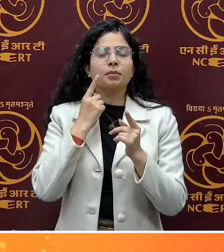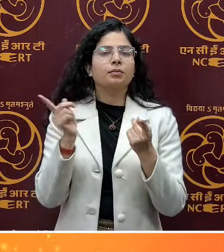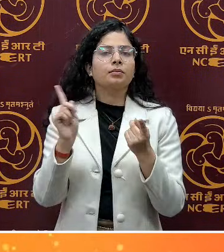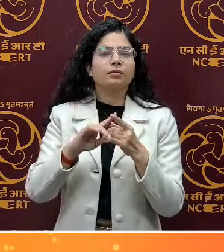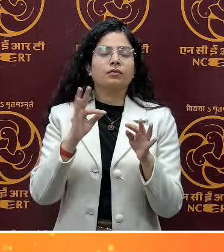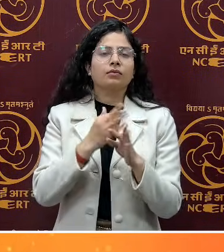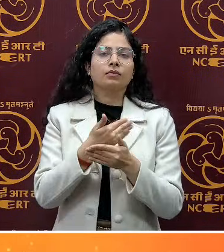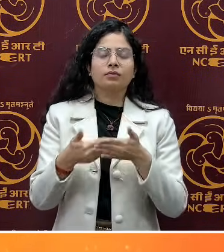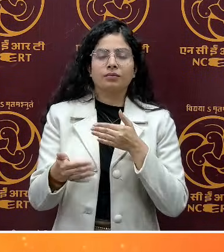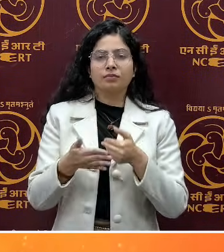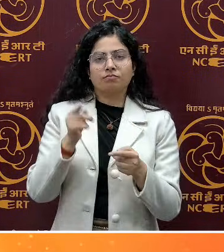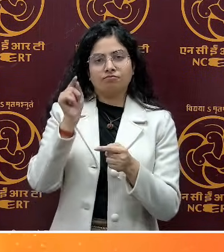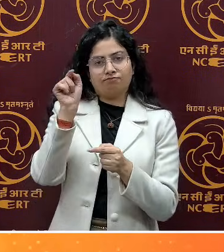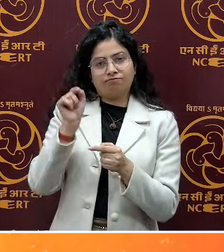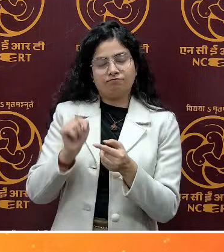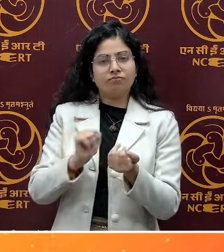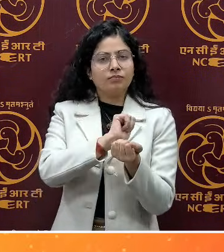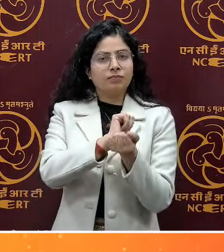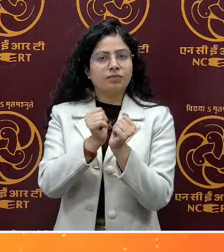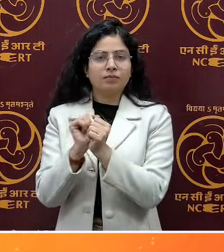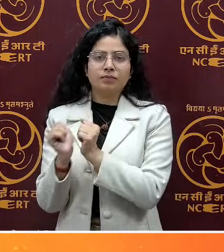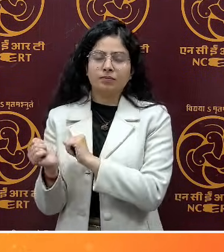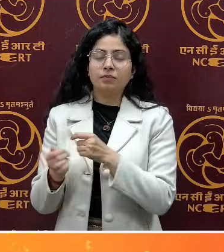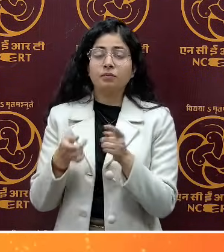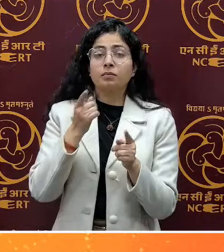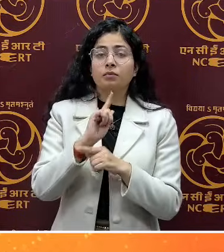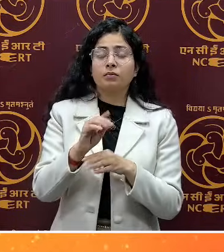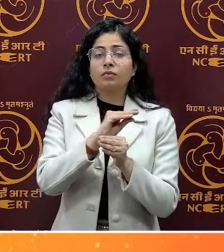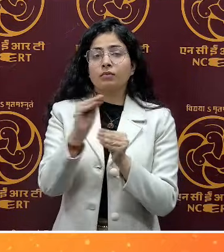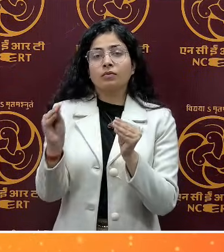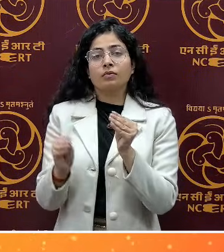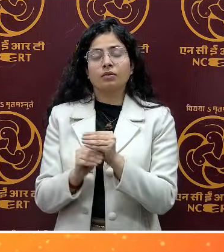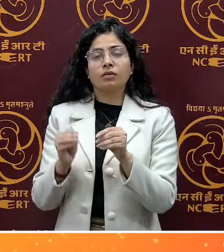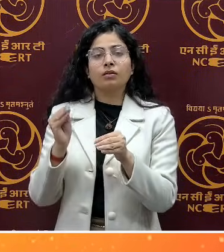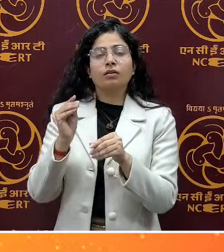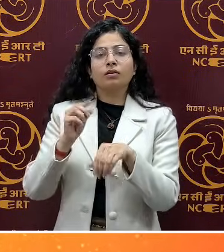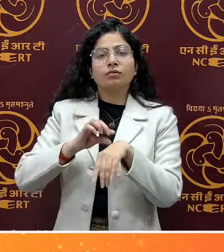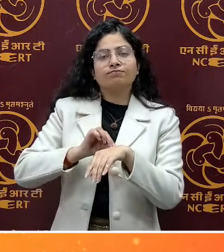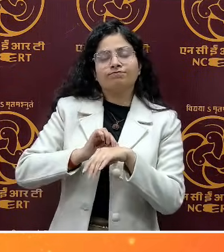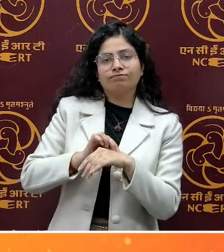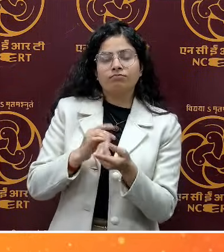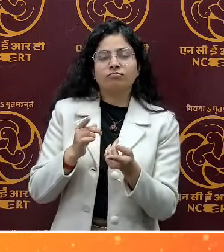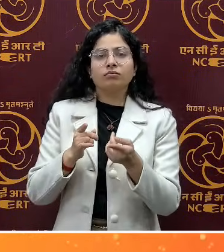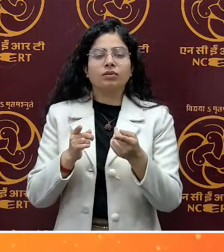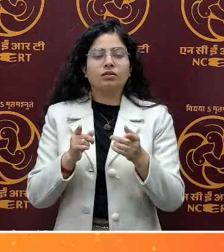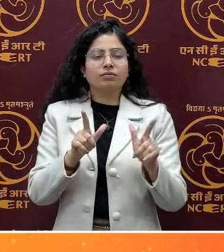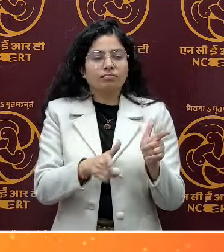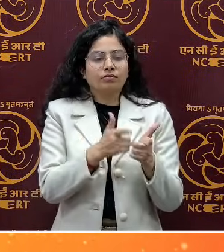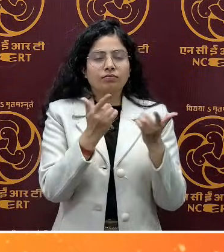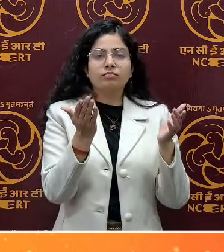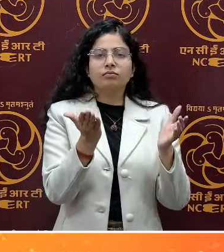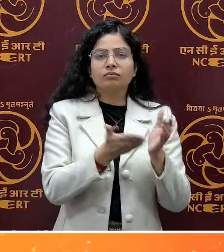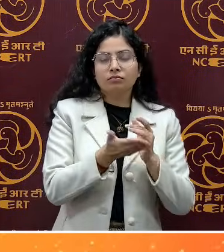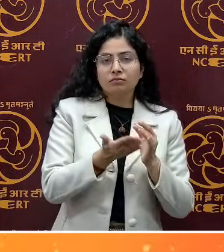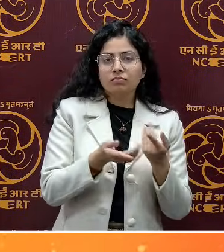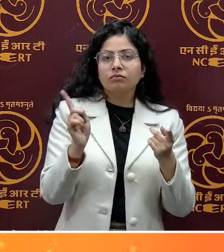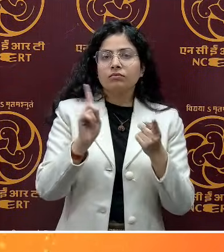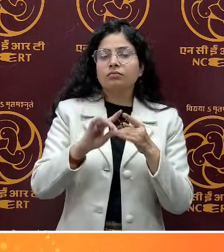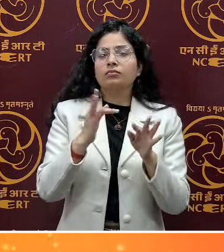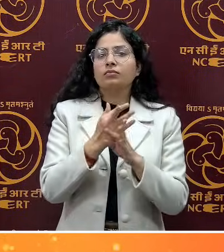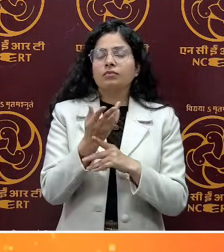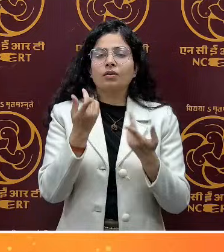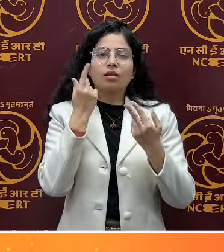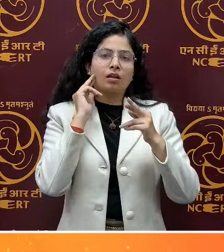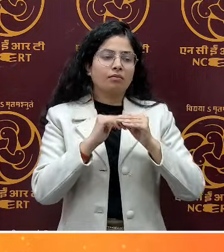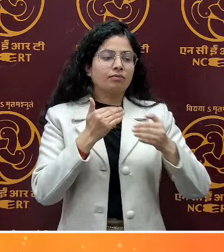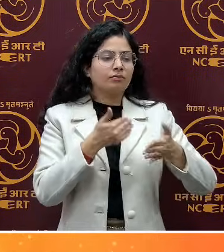factors, they keeps on changing. But the additional human activities like deforestation, so what happens if we cut